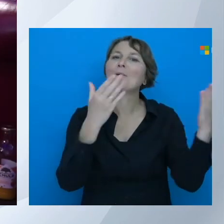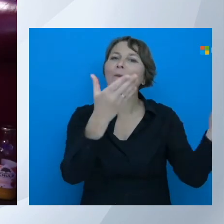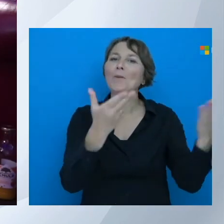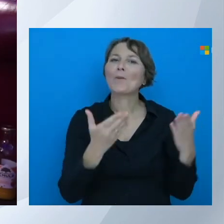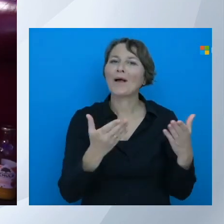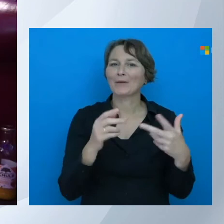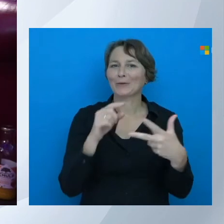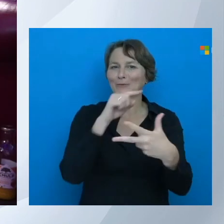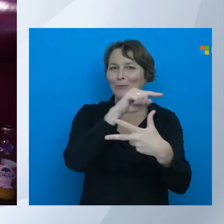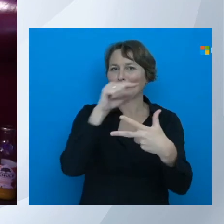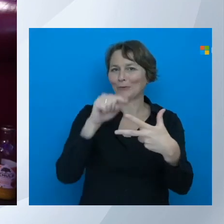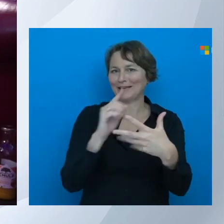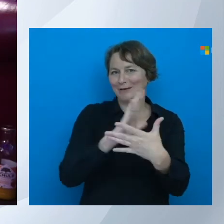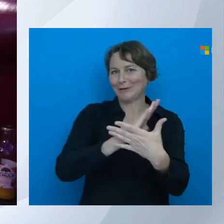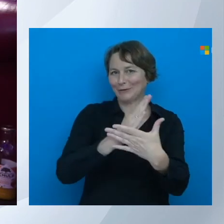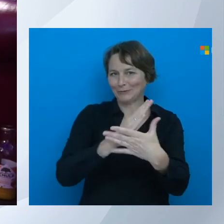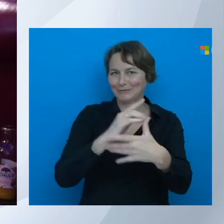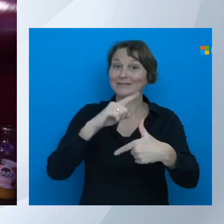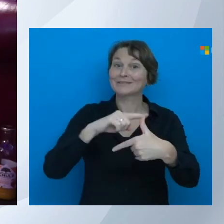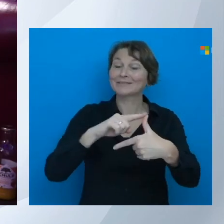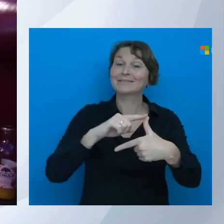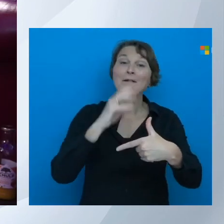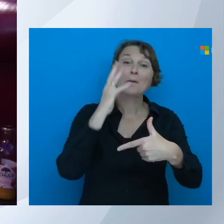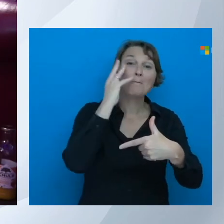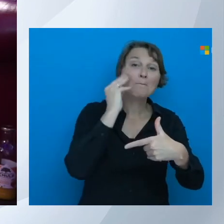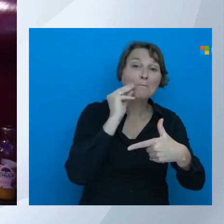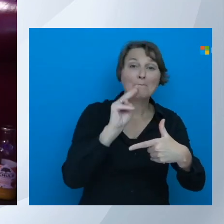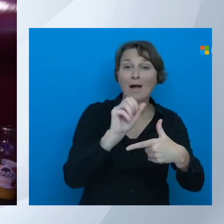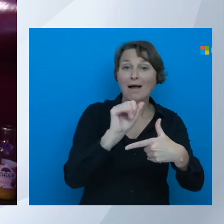Leer. And they are our interpreters for